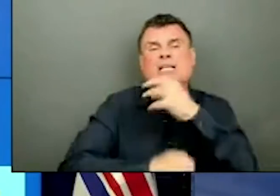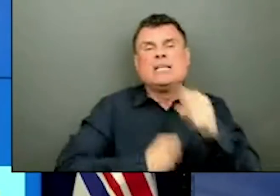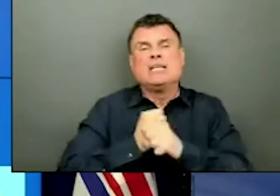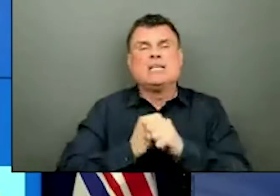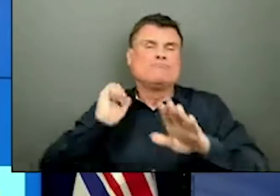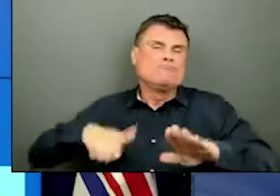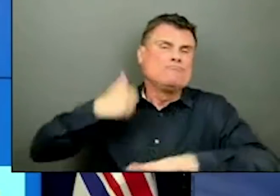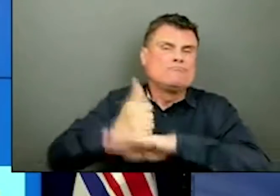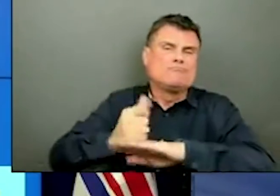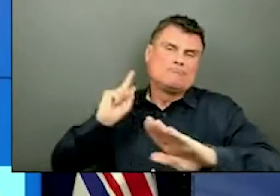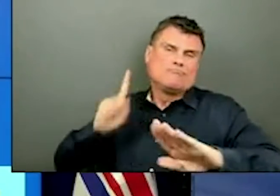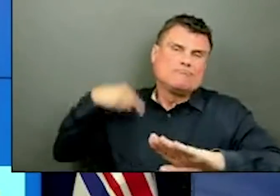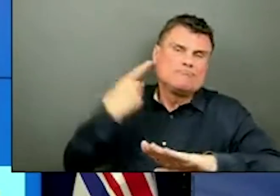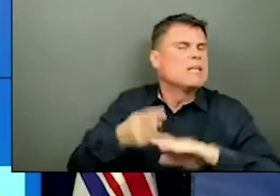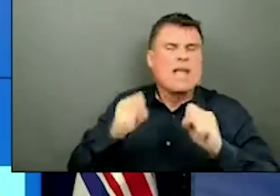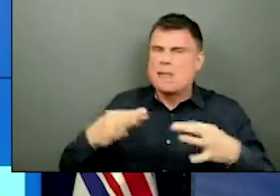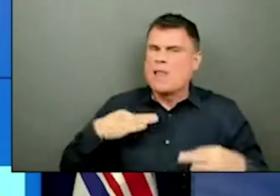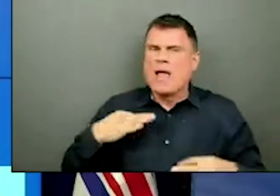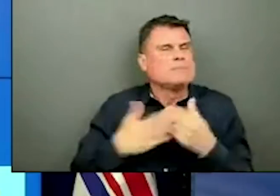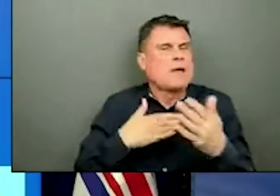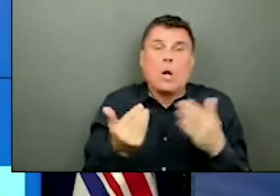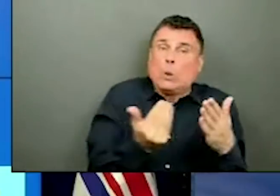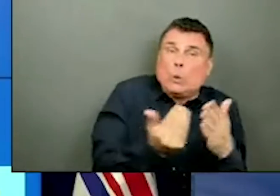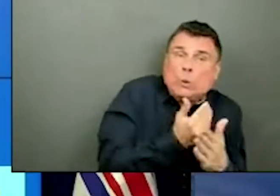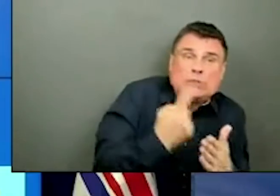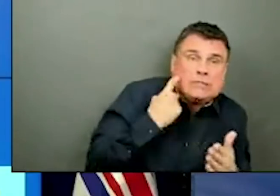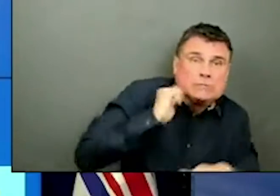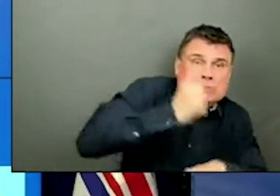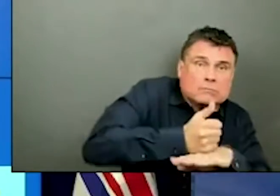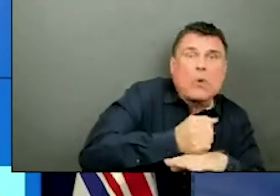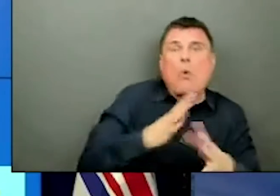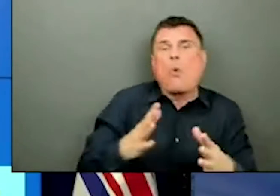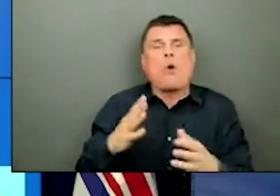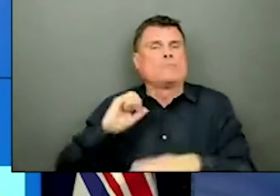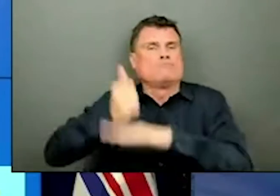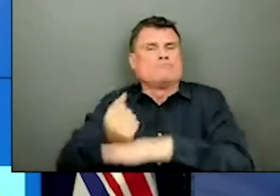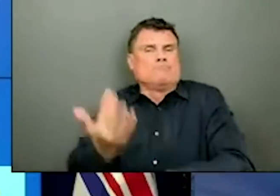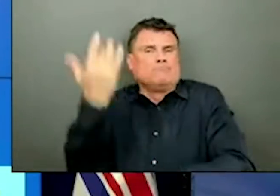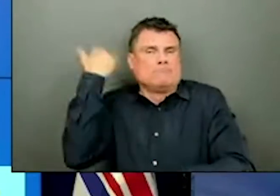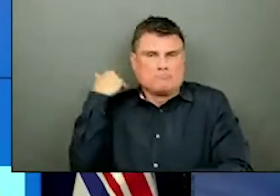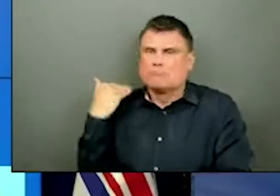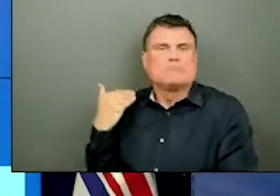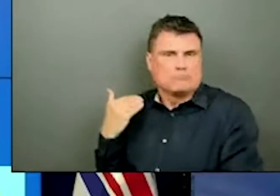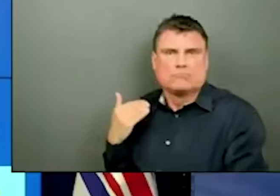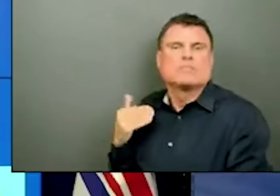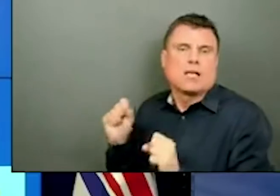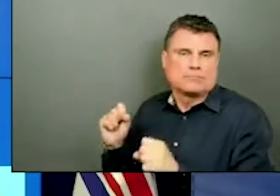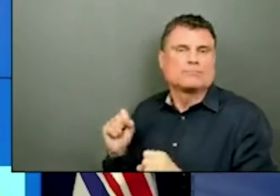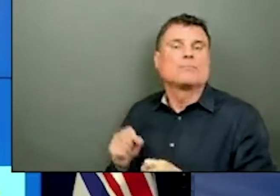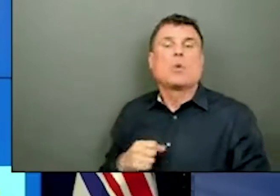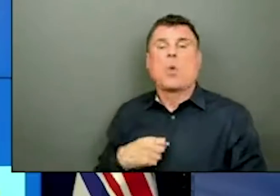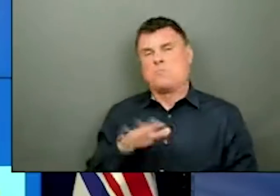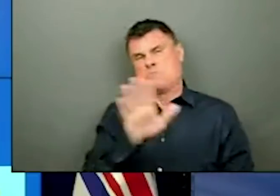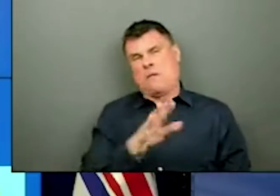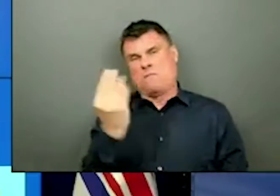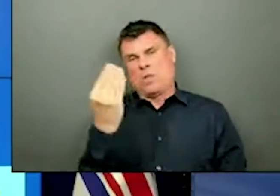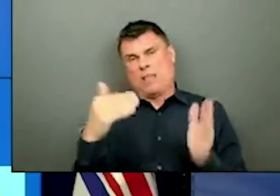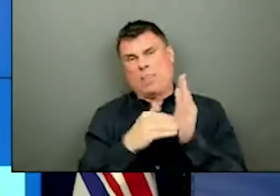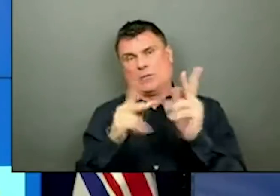they made. And of course, 14,000 businesses, the way we've scaled it up, we estimate it's about $50 million. You